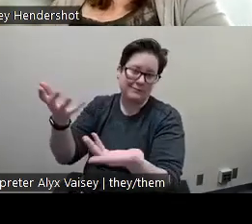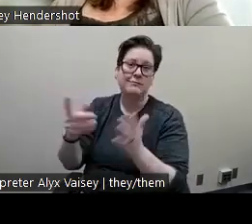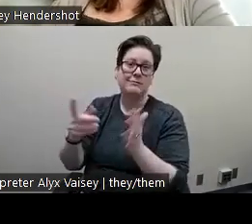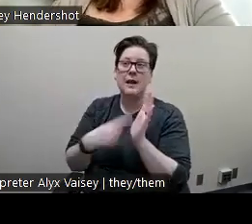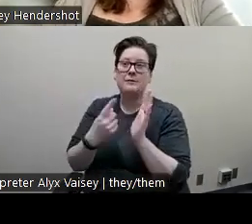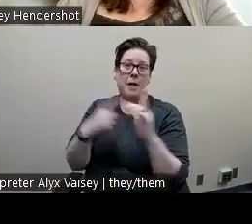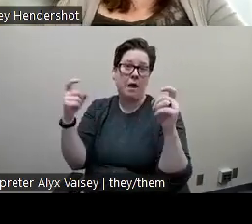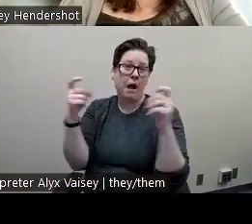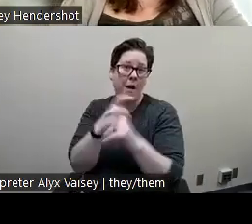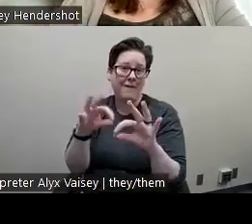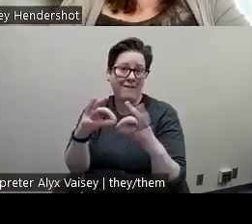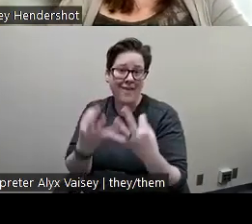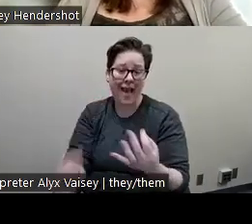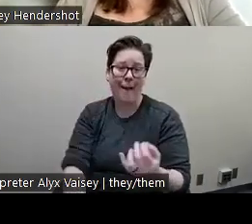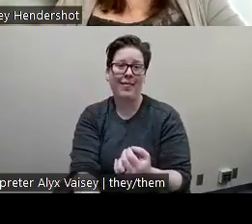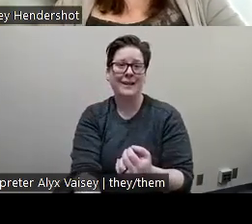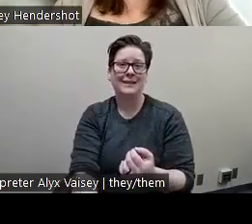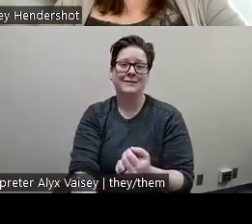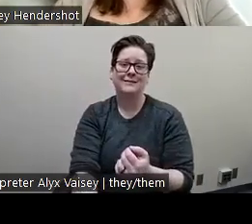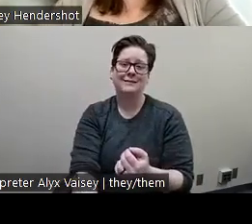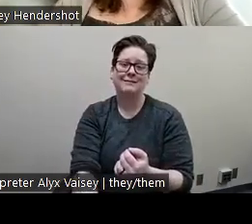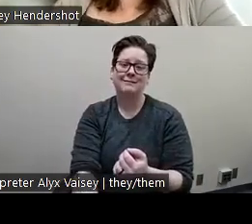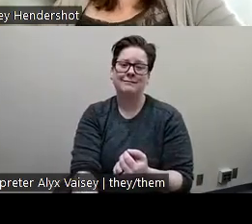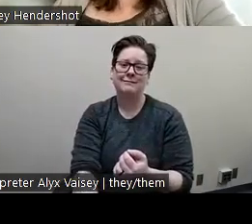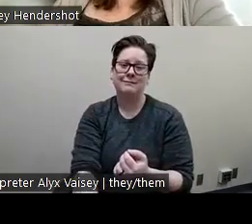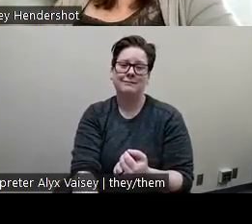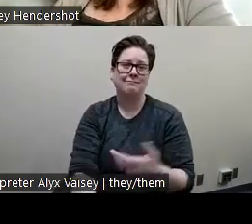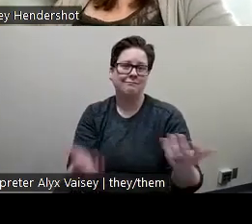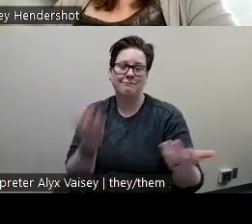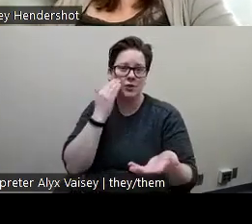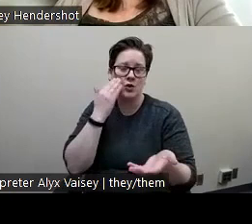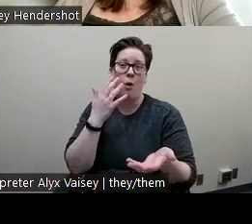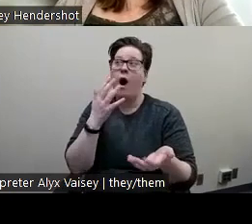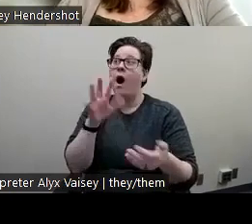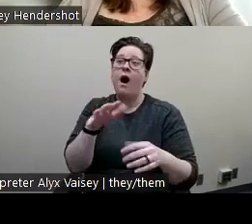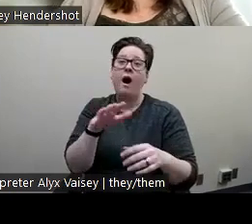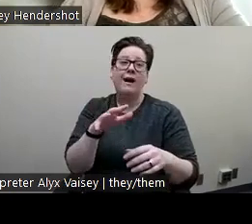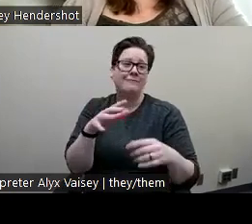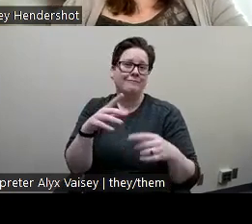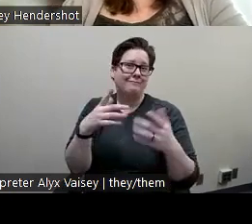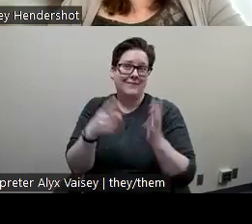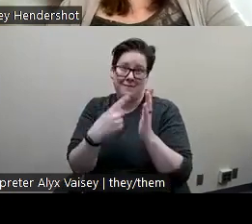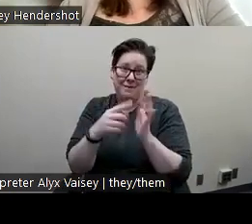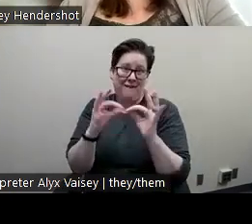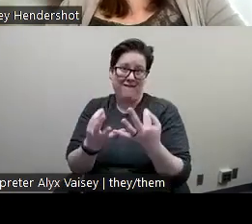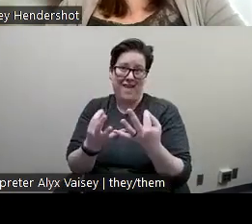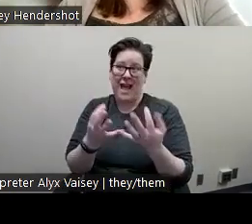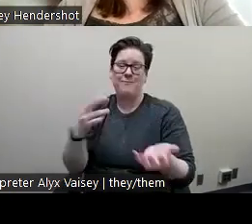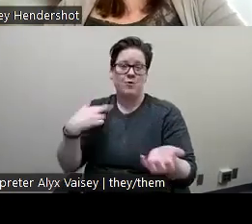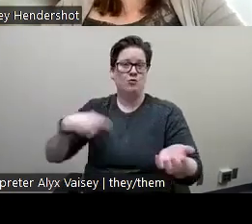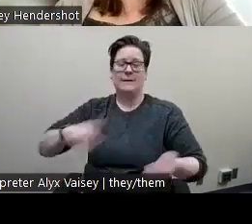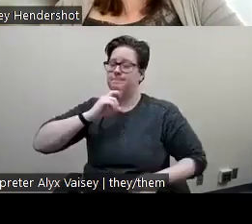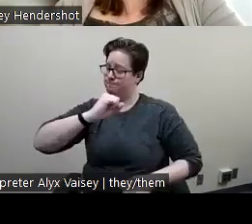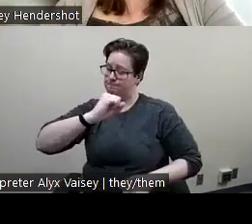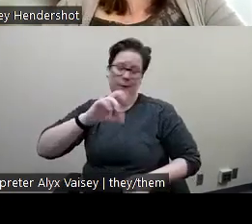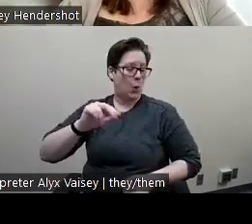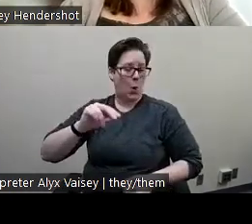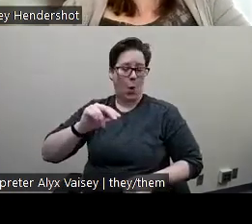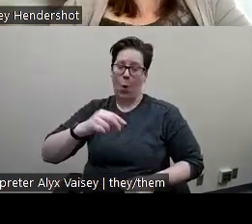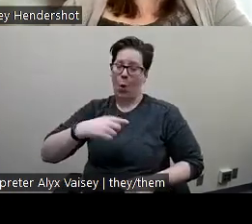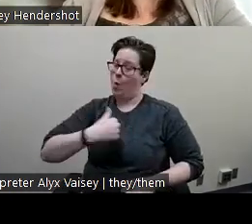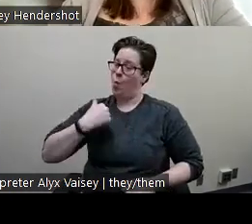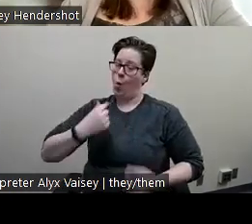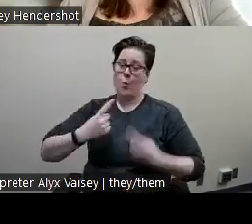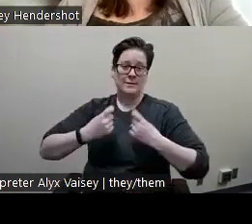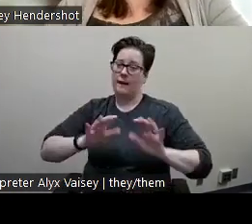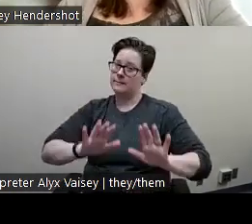family dynamics. Relatives refuse testing. I've seen it in cases where families have religious beliefs that don't